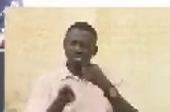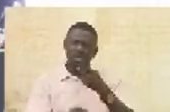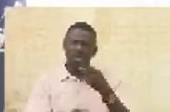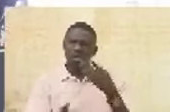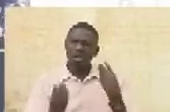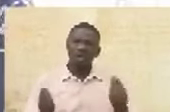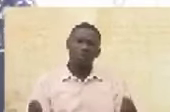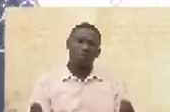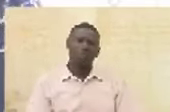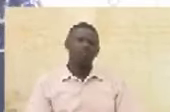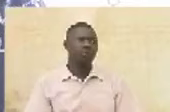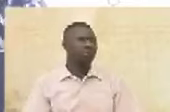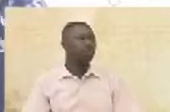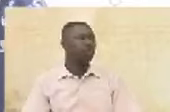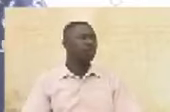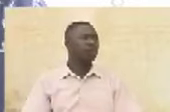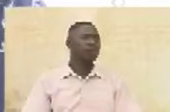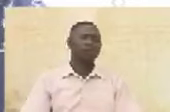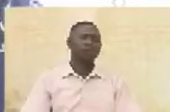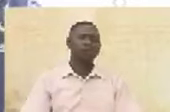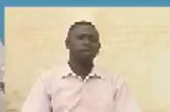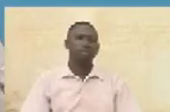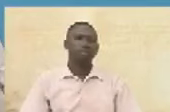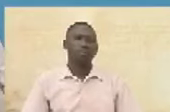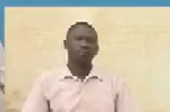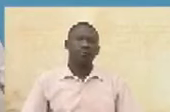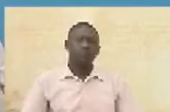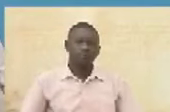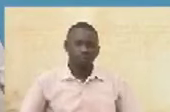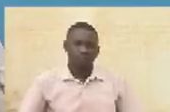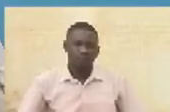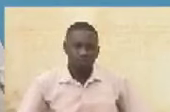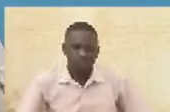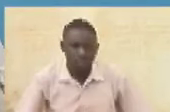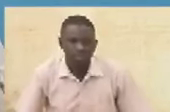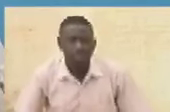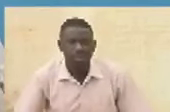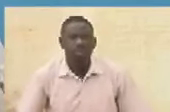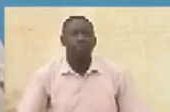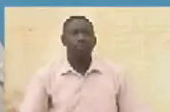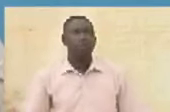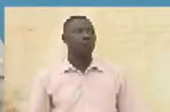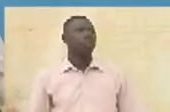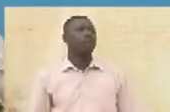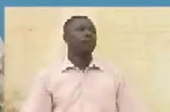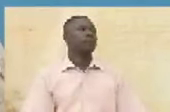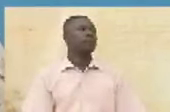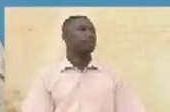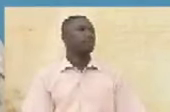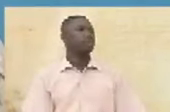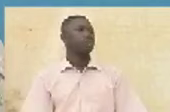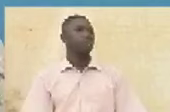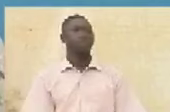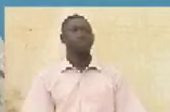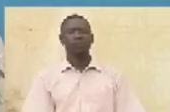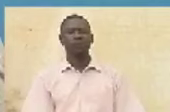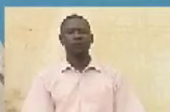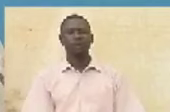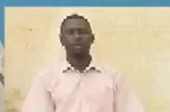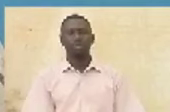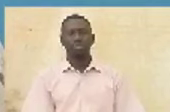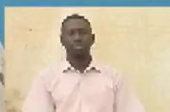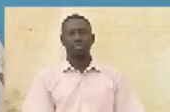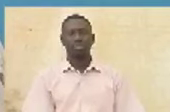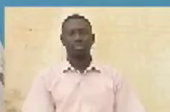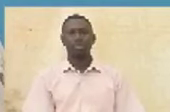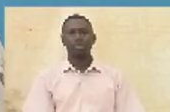to ah mesir na nyaabe tin gimbuol akite fe nyaadi le ndal basirin banta hani abe memma ni dun